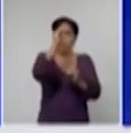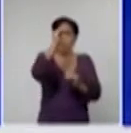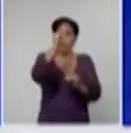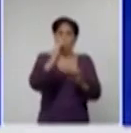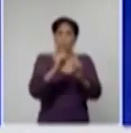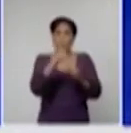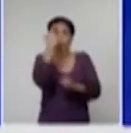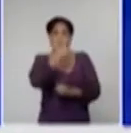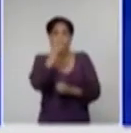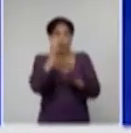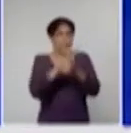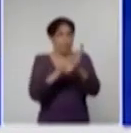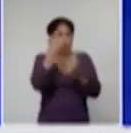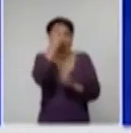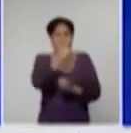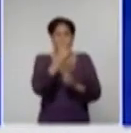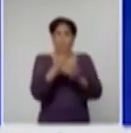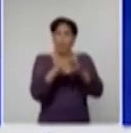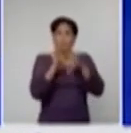that from